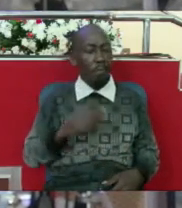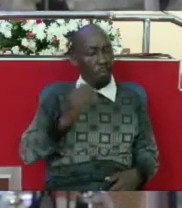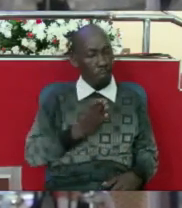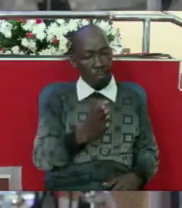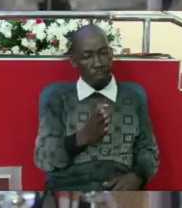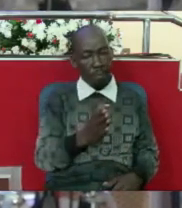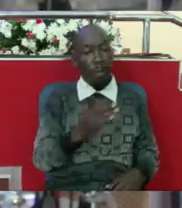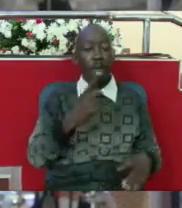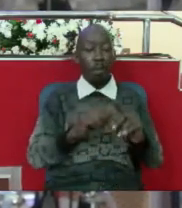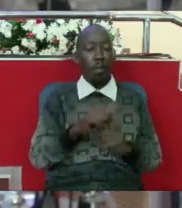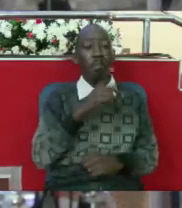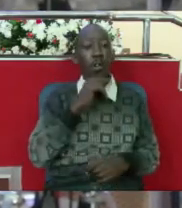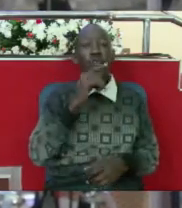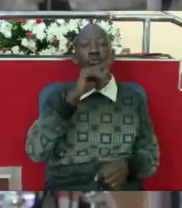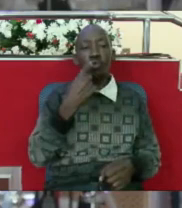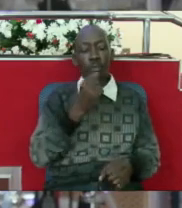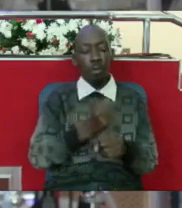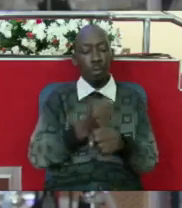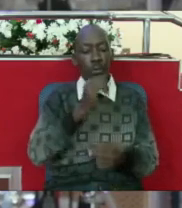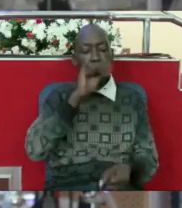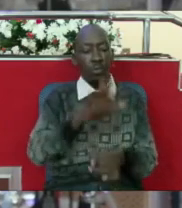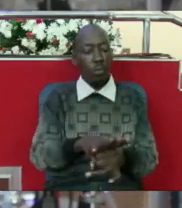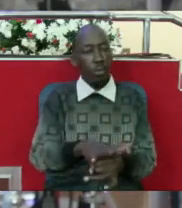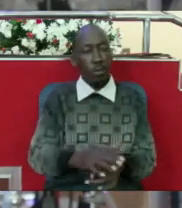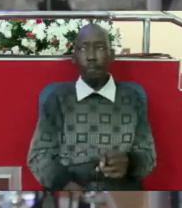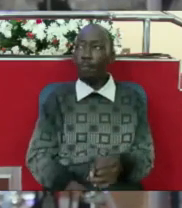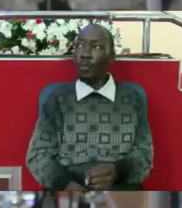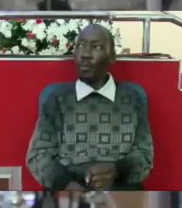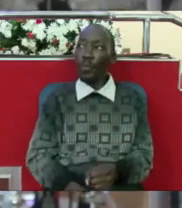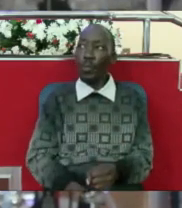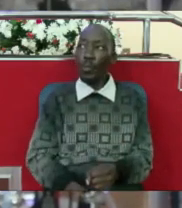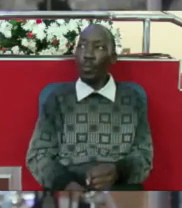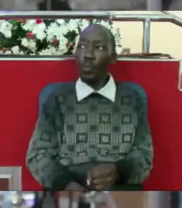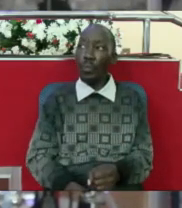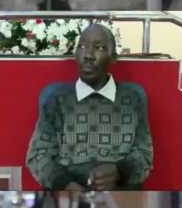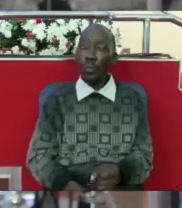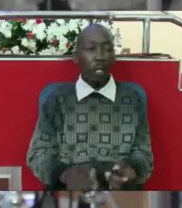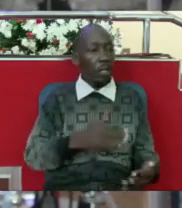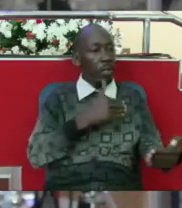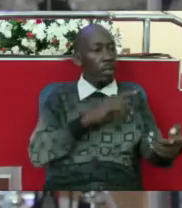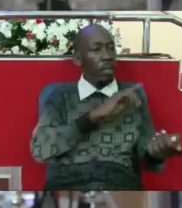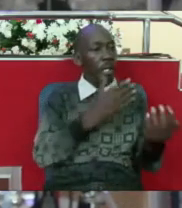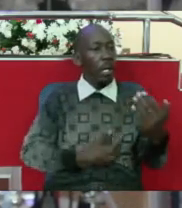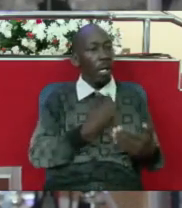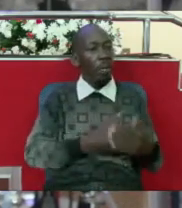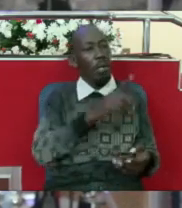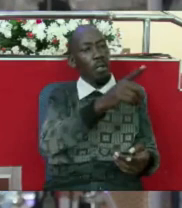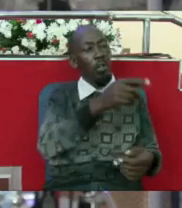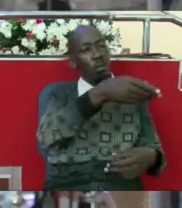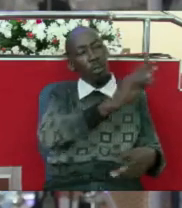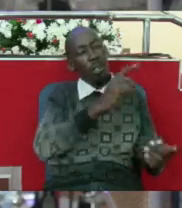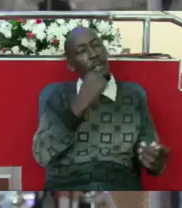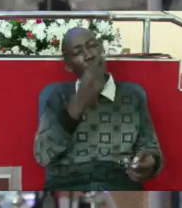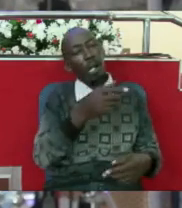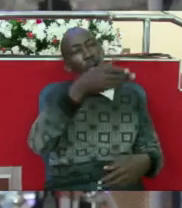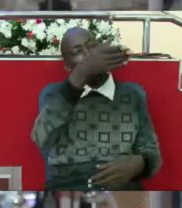of the man who made the promise to you? Turn to your neighbor and say, God made that promise to